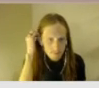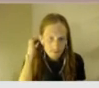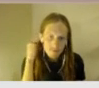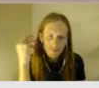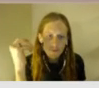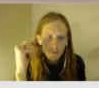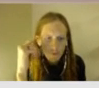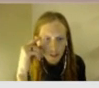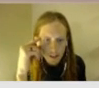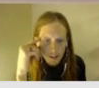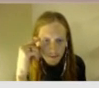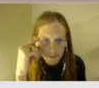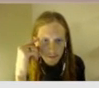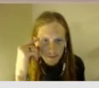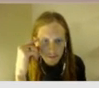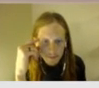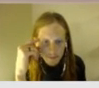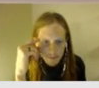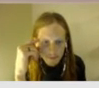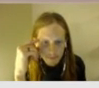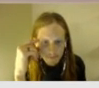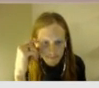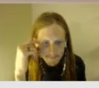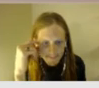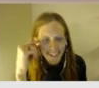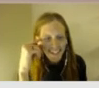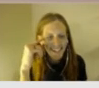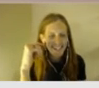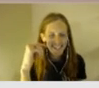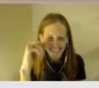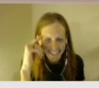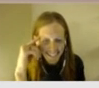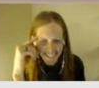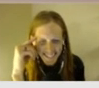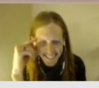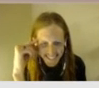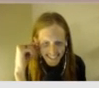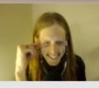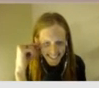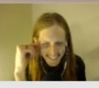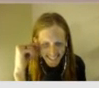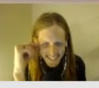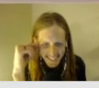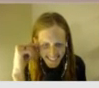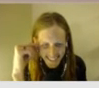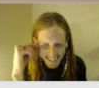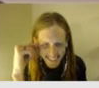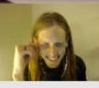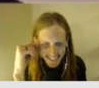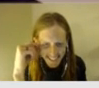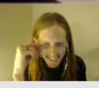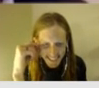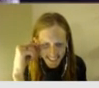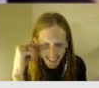I'm not sure exactly what that's about. Maybe I need to go sit on someone's couch to figure it out, but I'll keep shooting those. They're fun. I mean, I think those are some of my